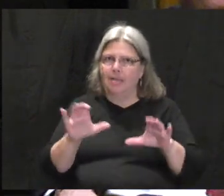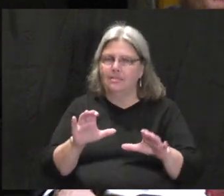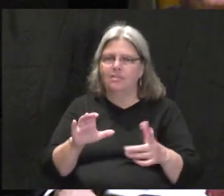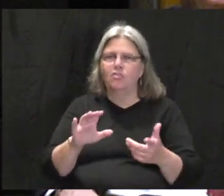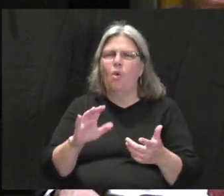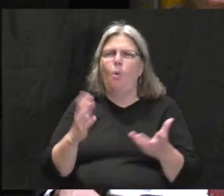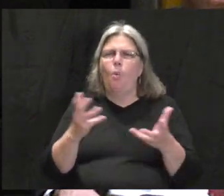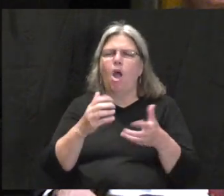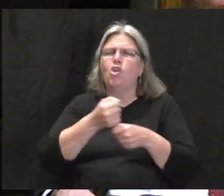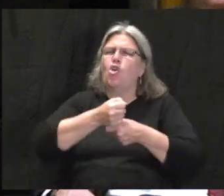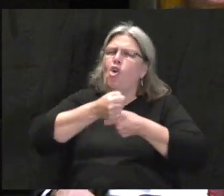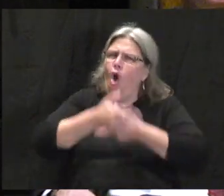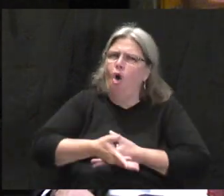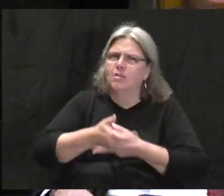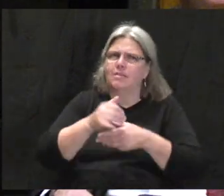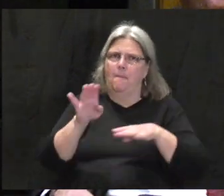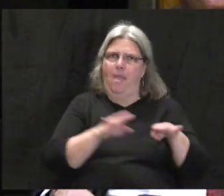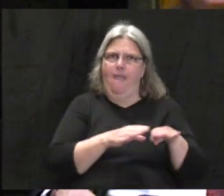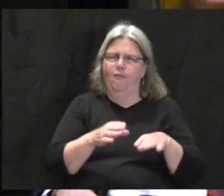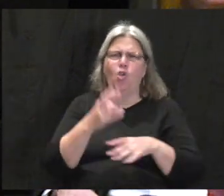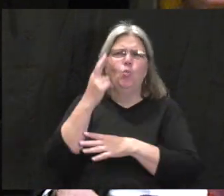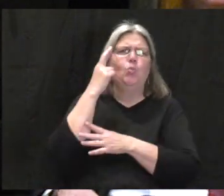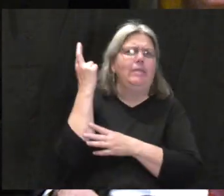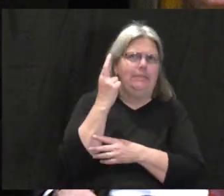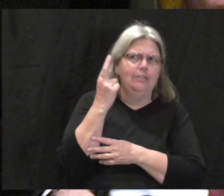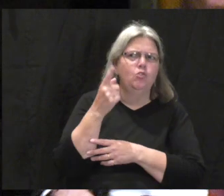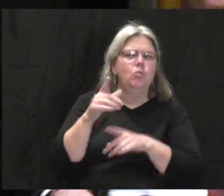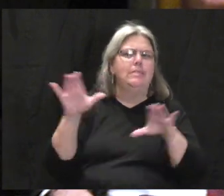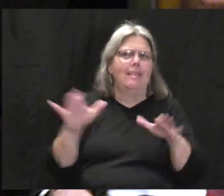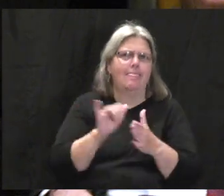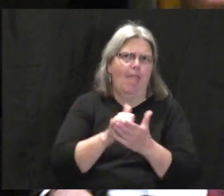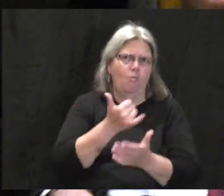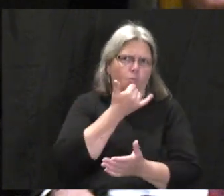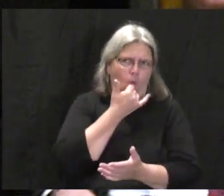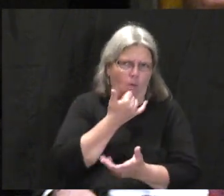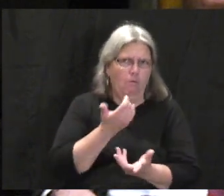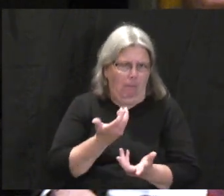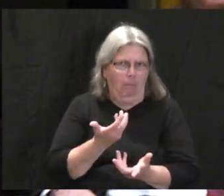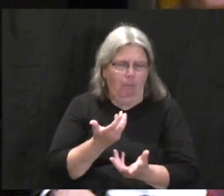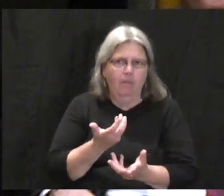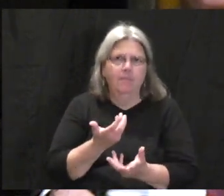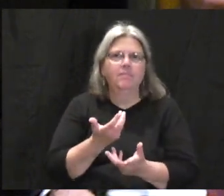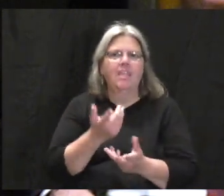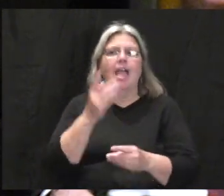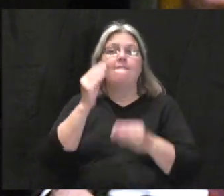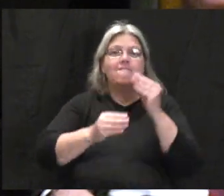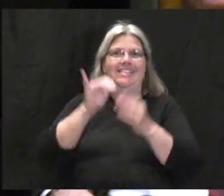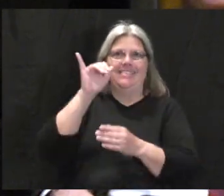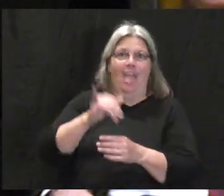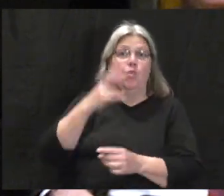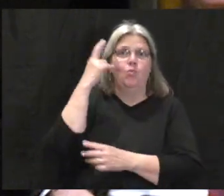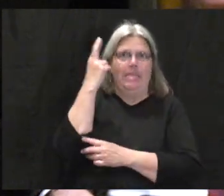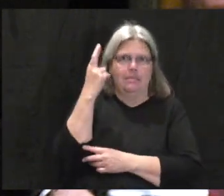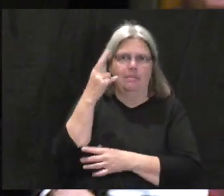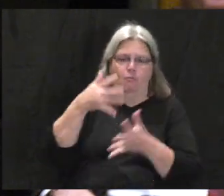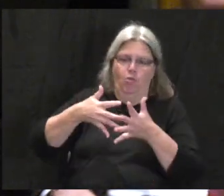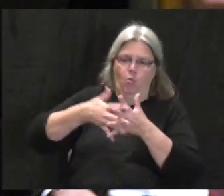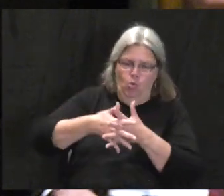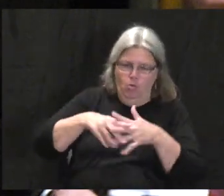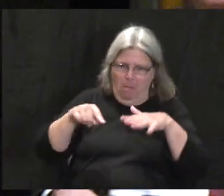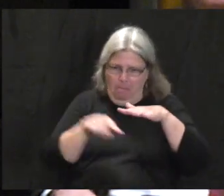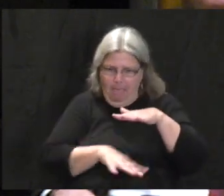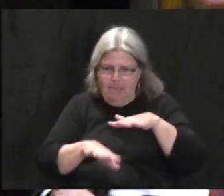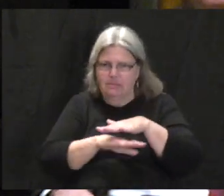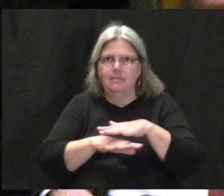have a conversation, and let's invoke empathy between two people. And again, sometimes it's hard to invoke empathy if you don't know that